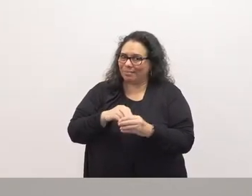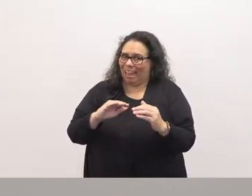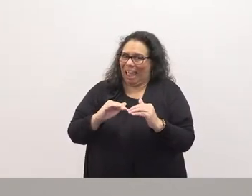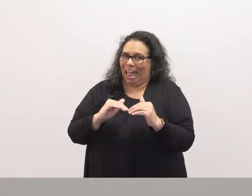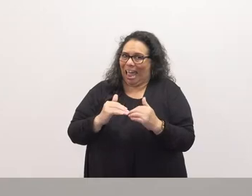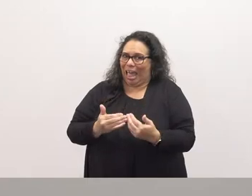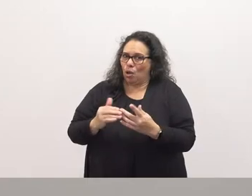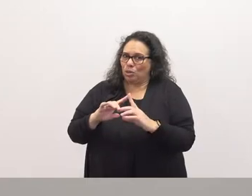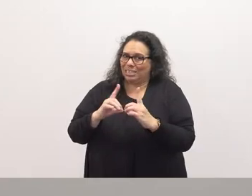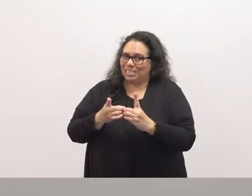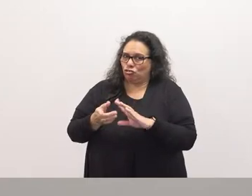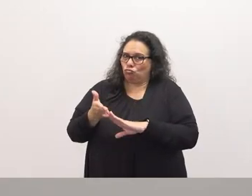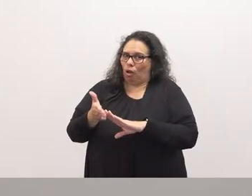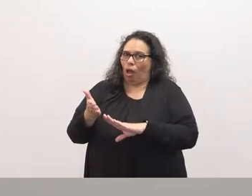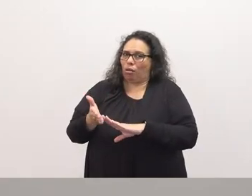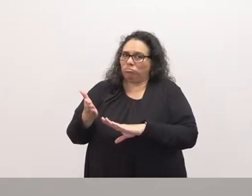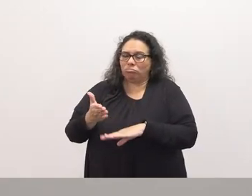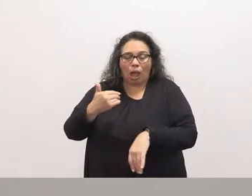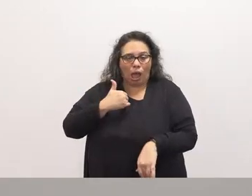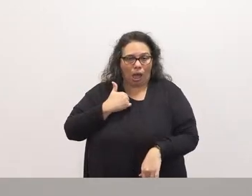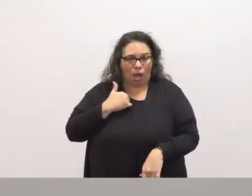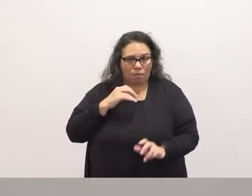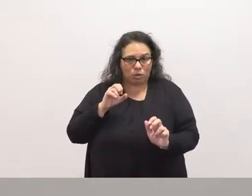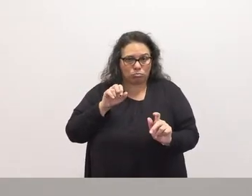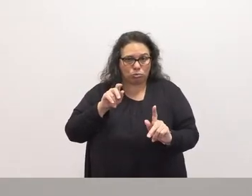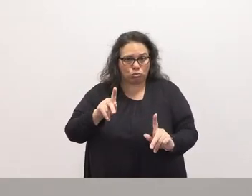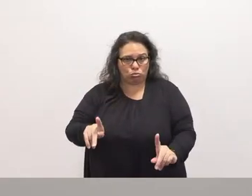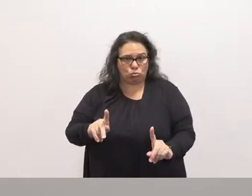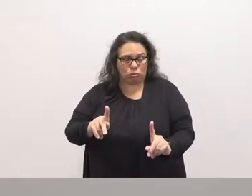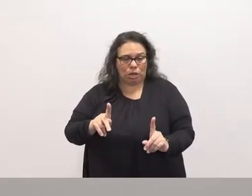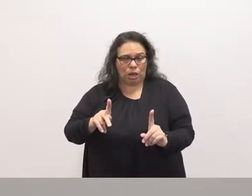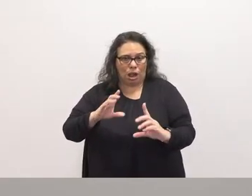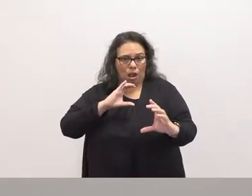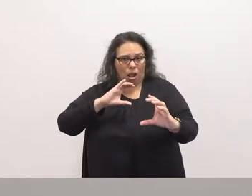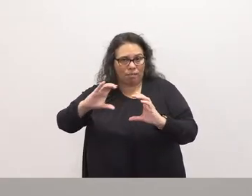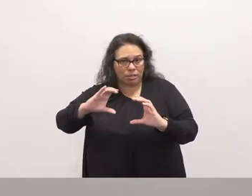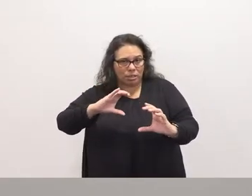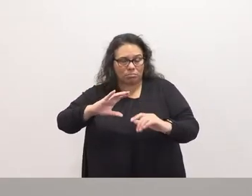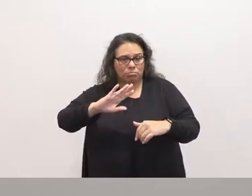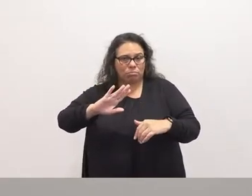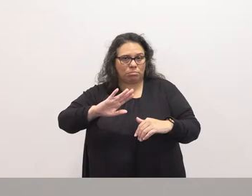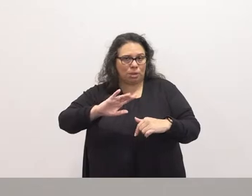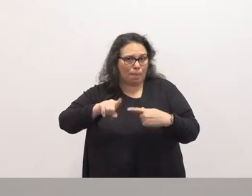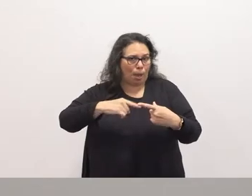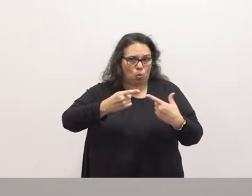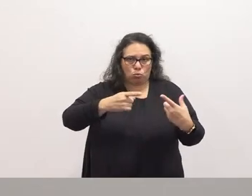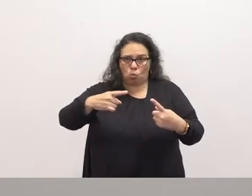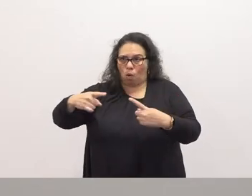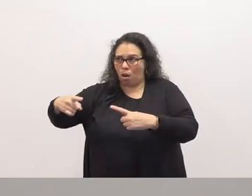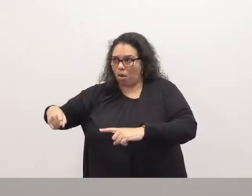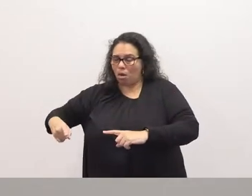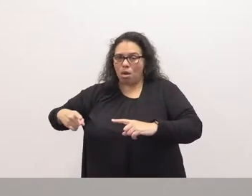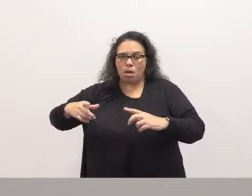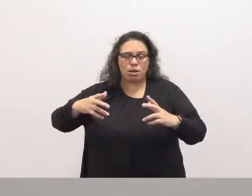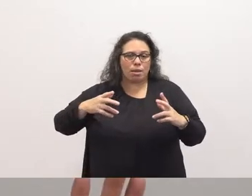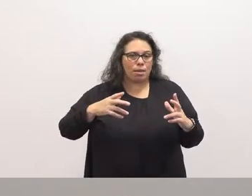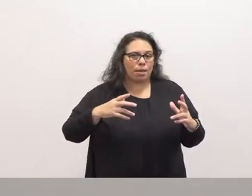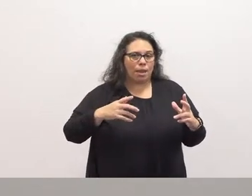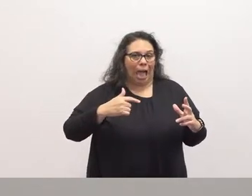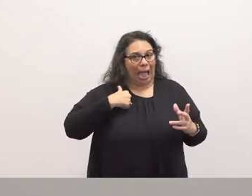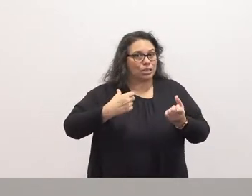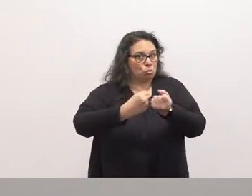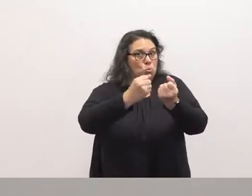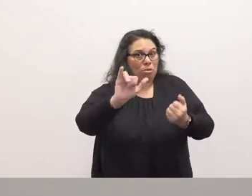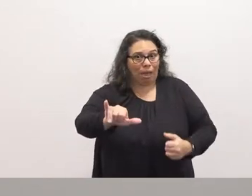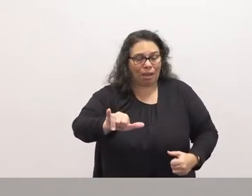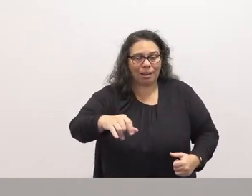in how the district is run. They have opportunities to be in conversation about what's going on, and I support that.